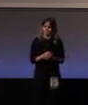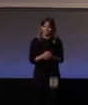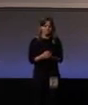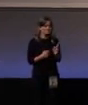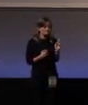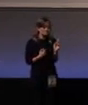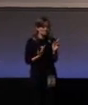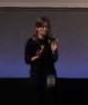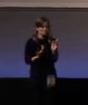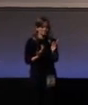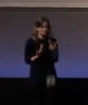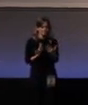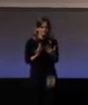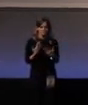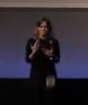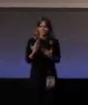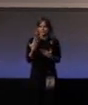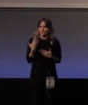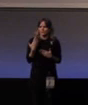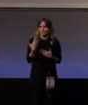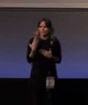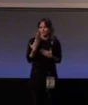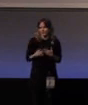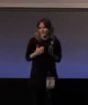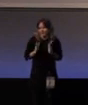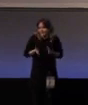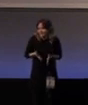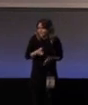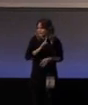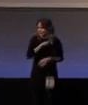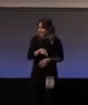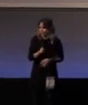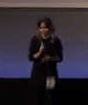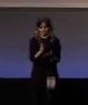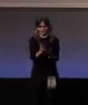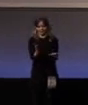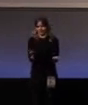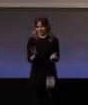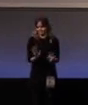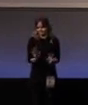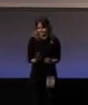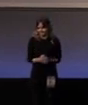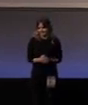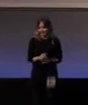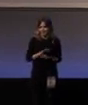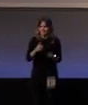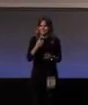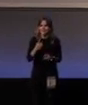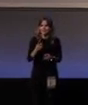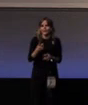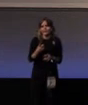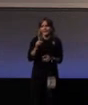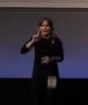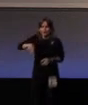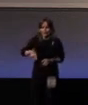bidon hef moet never heb to ignore wordt is enzo en nat kleding voor enorm en not